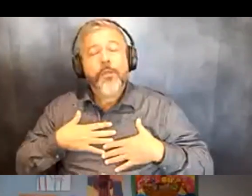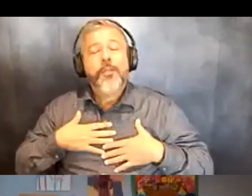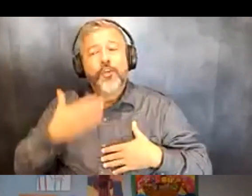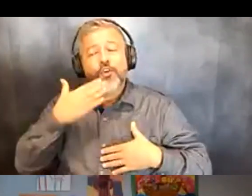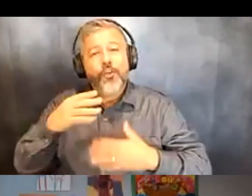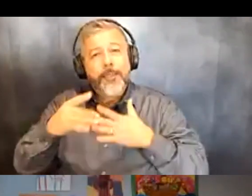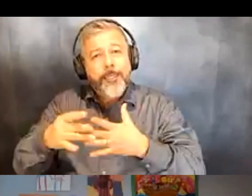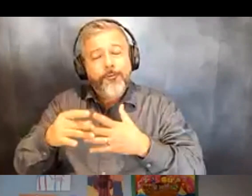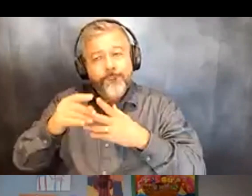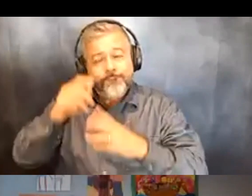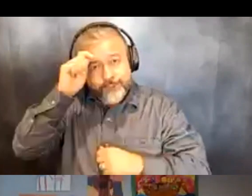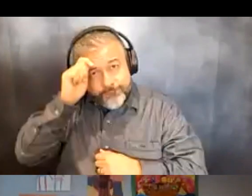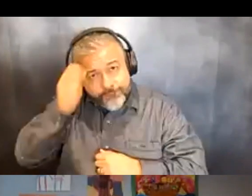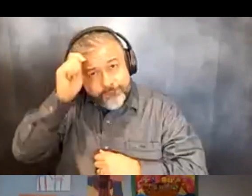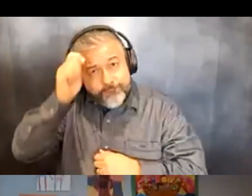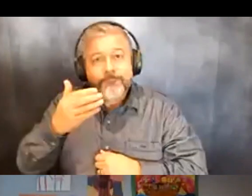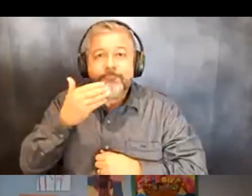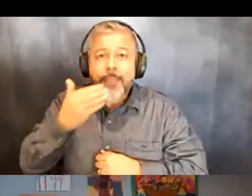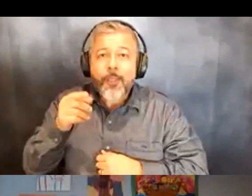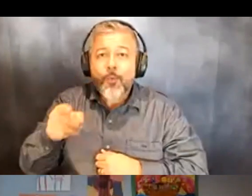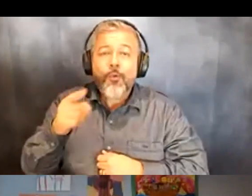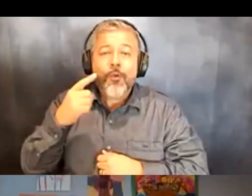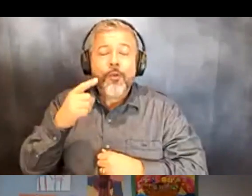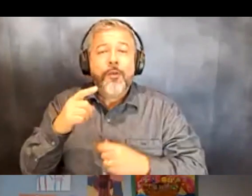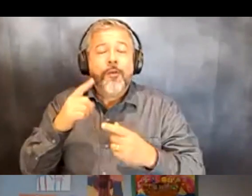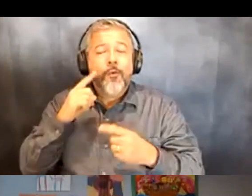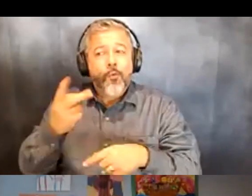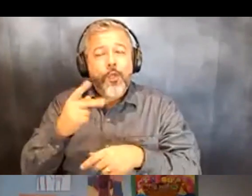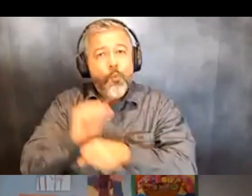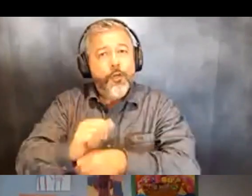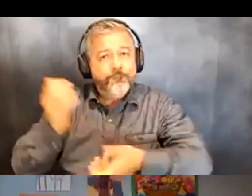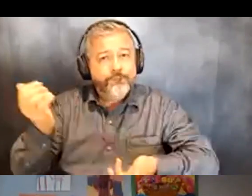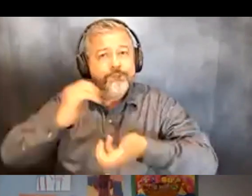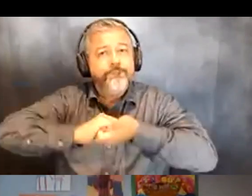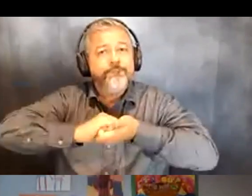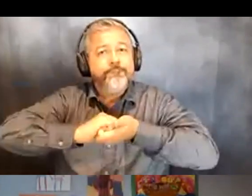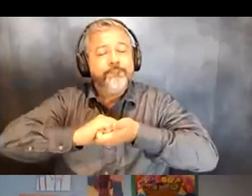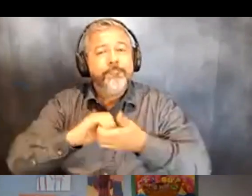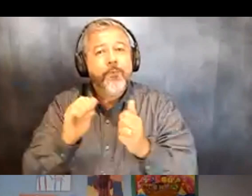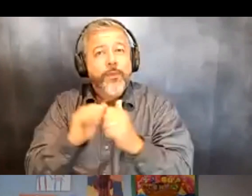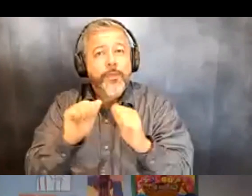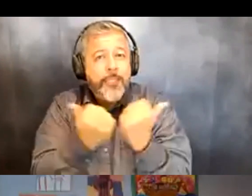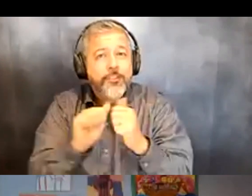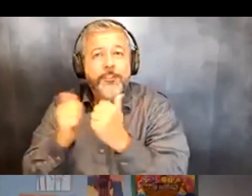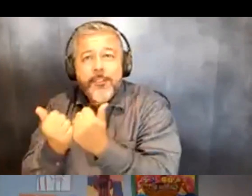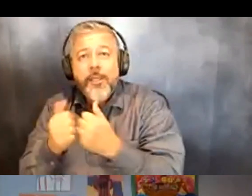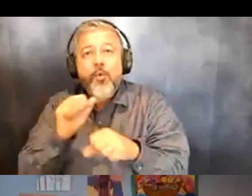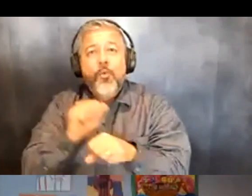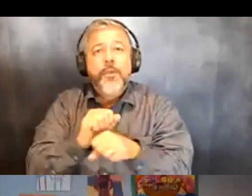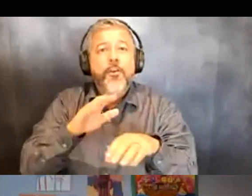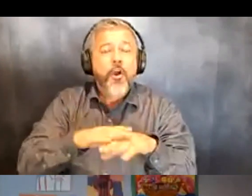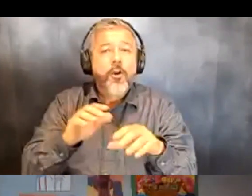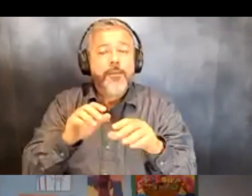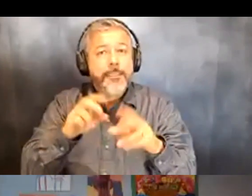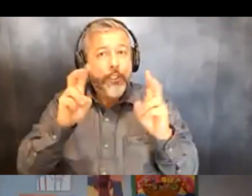very grateful to have had a chance to work arm in arm at agency with on issues around the master plan,